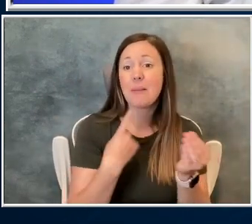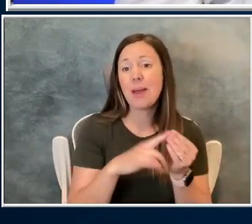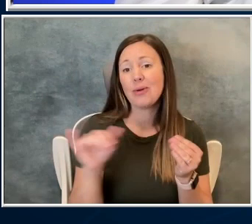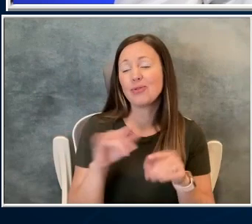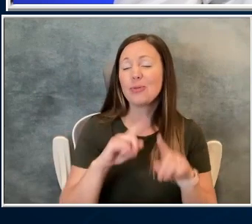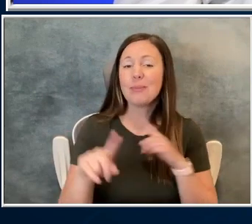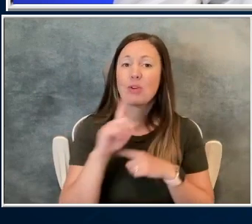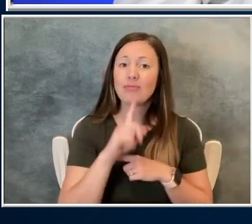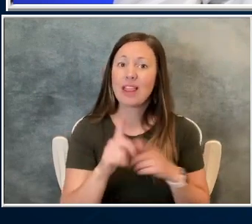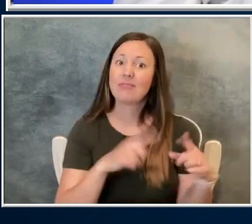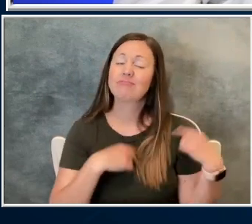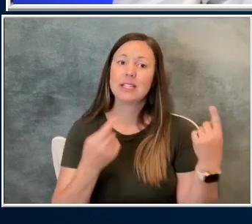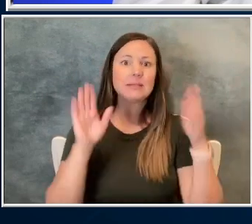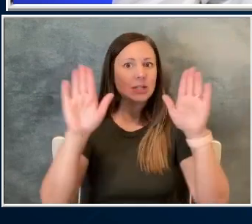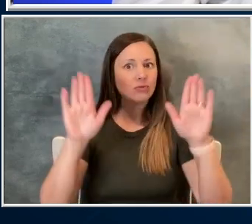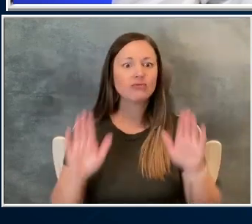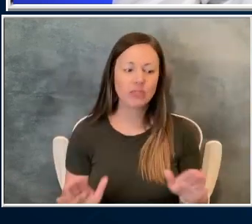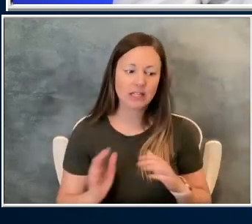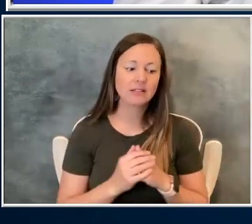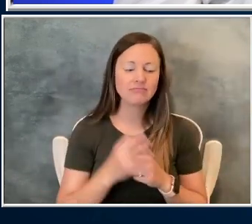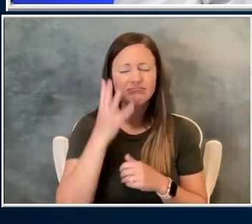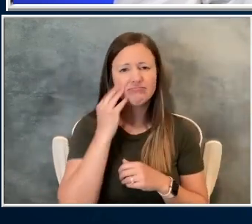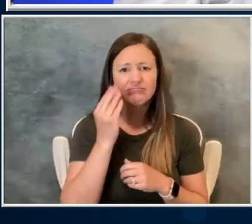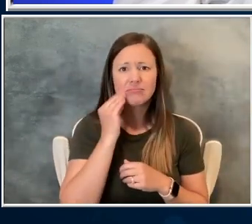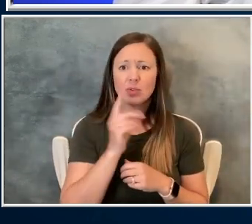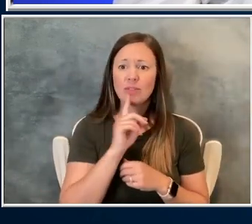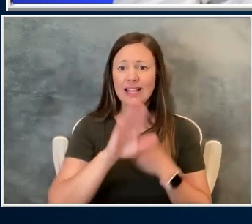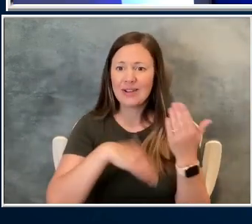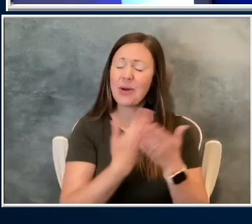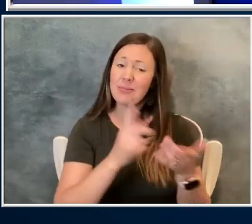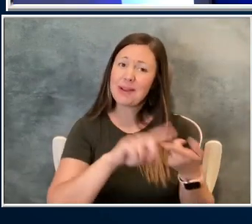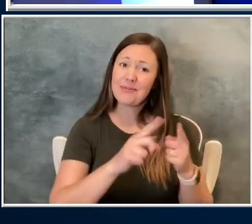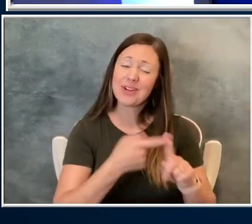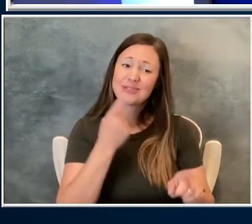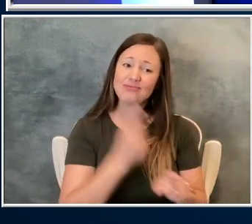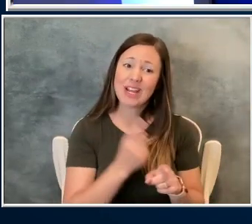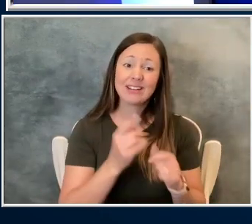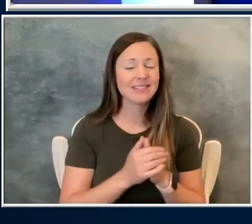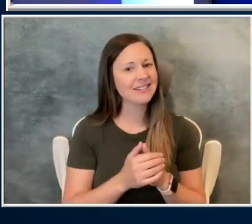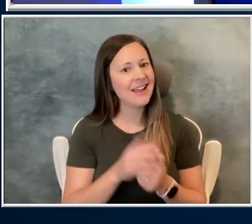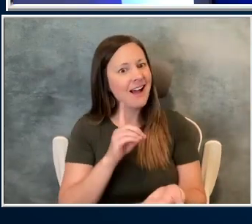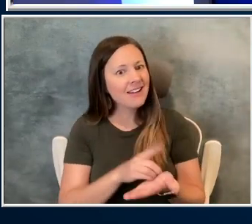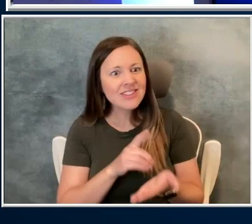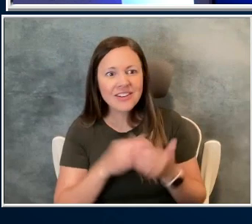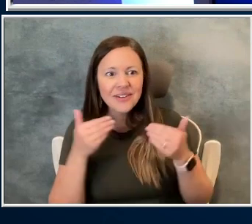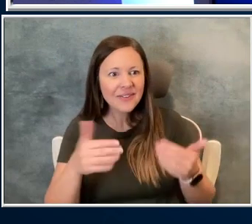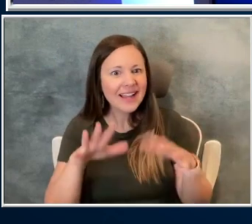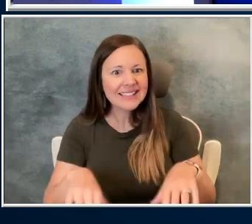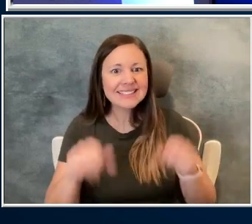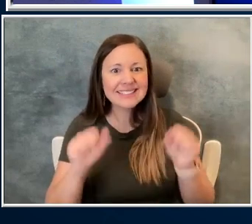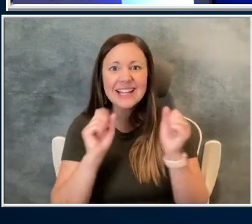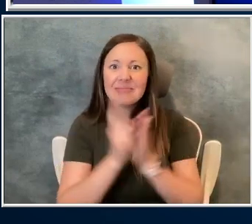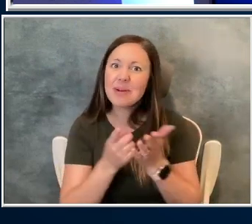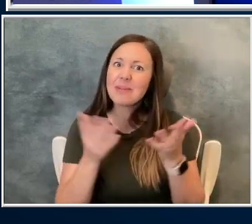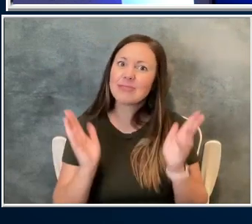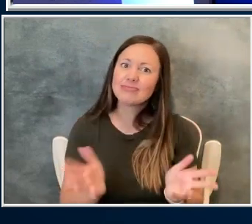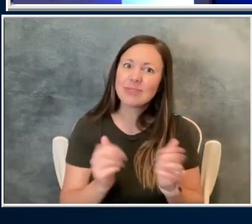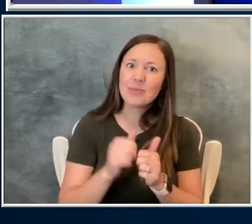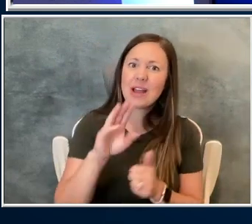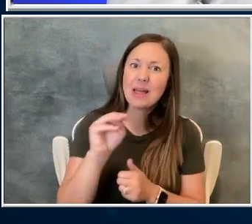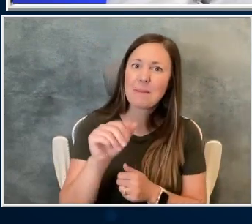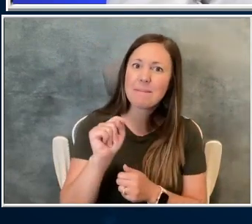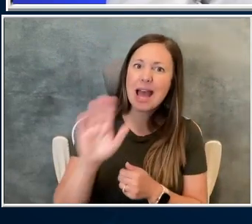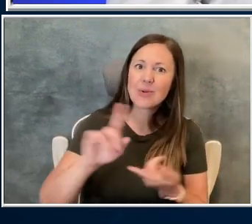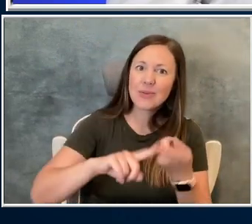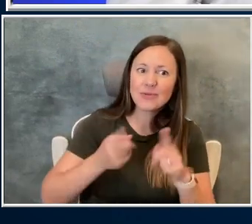been great from the very beginning, and they were all exactly right. Dr. Nangia, just take a moment if you want to talk with Matt, your friend and your patient. Yeah,